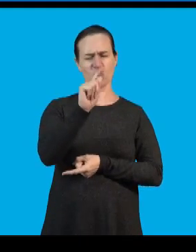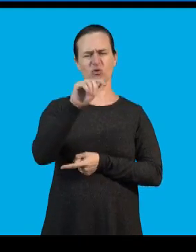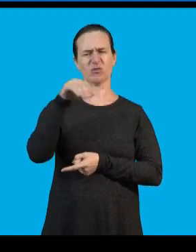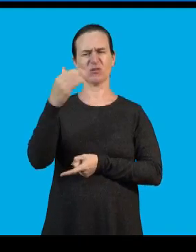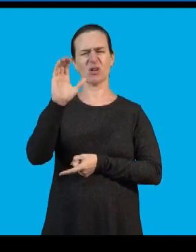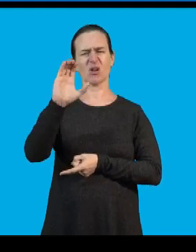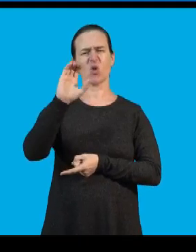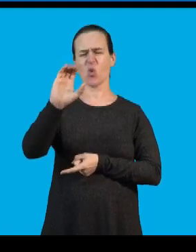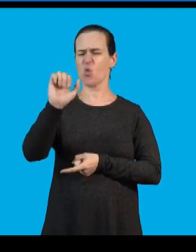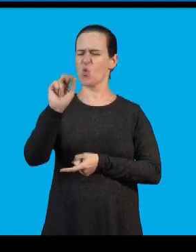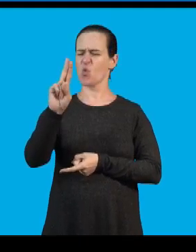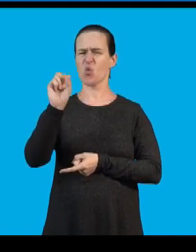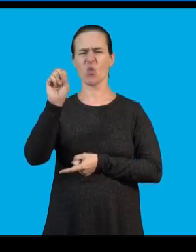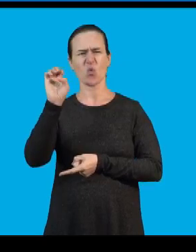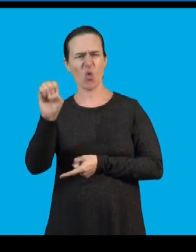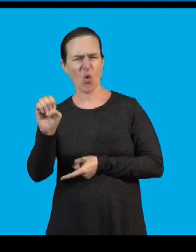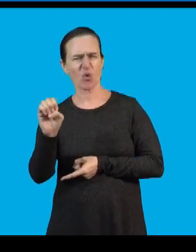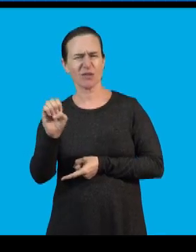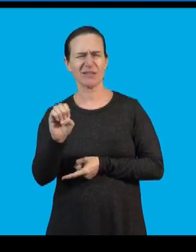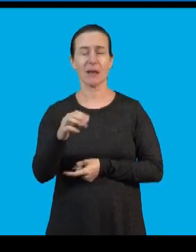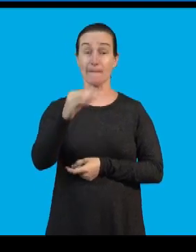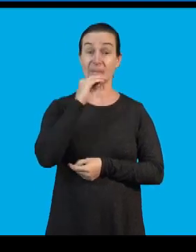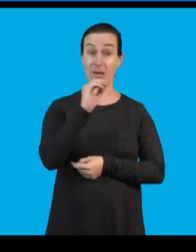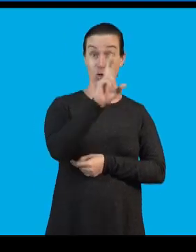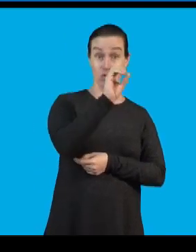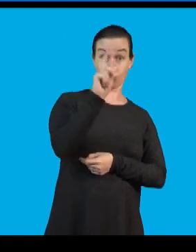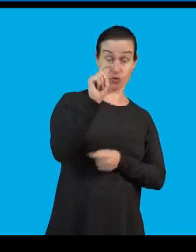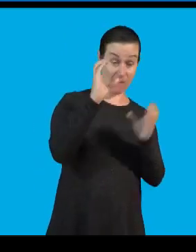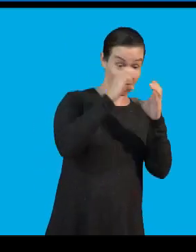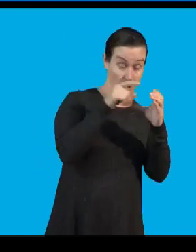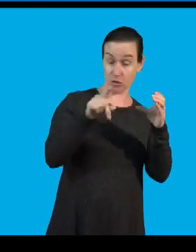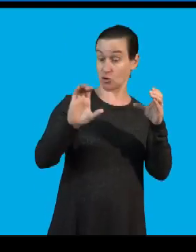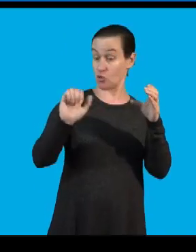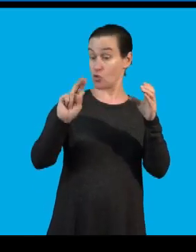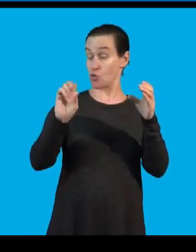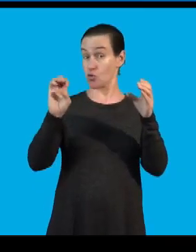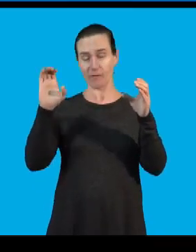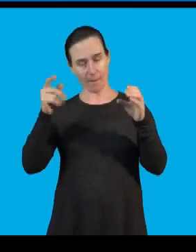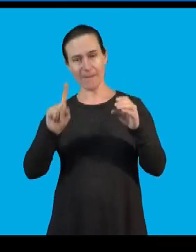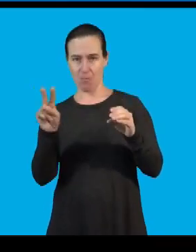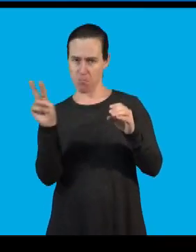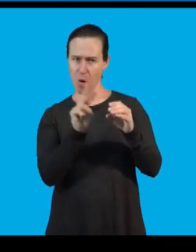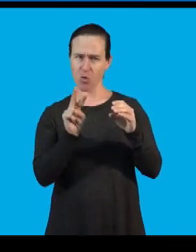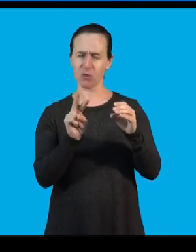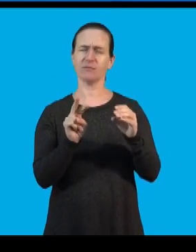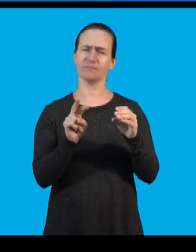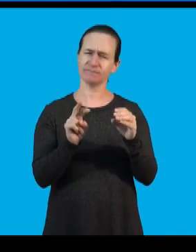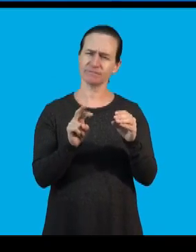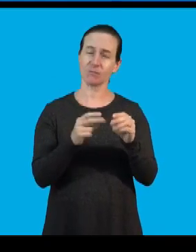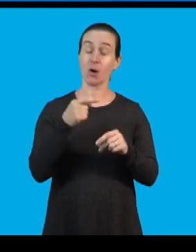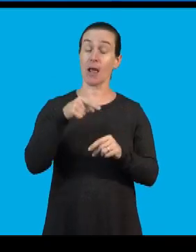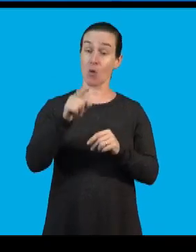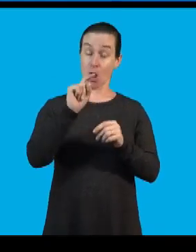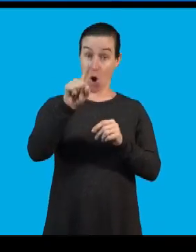in paragraph 2. Refer to both words. Now remember, we have to respond to the scope of